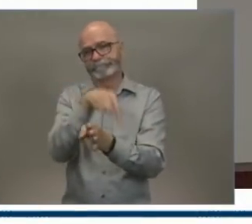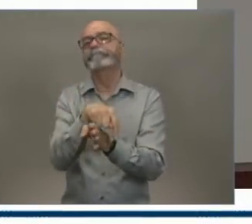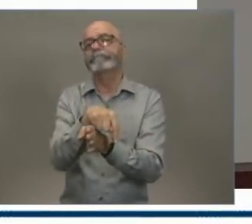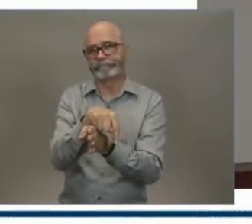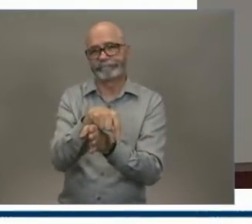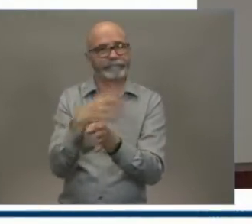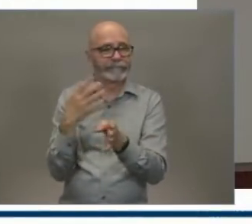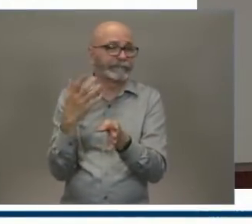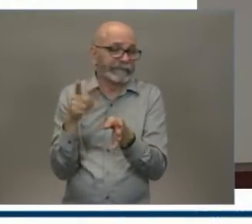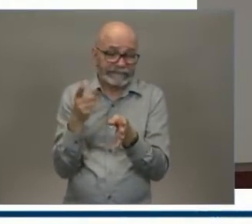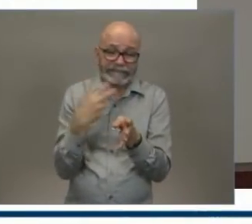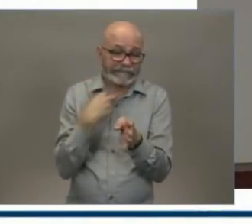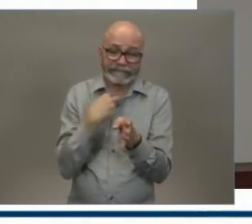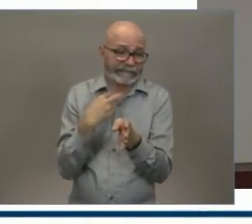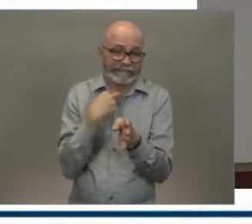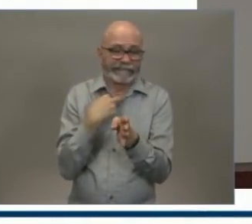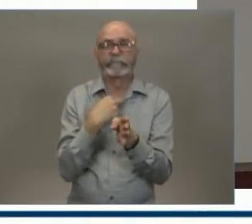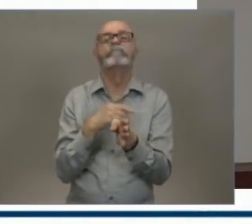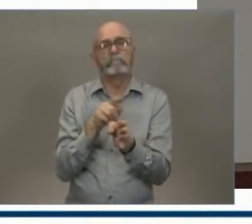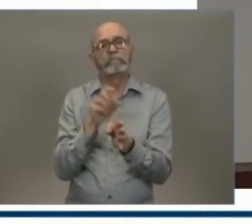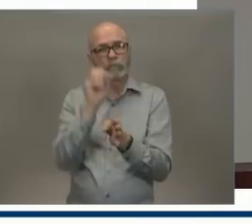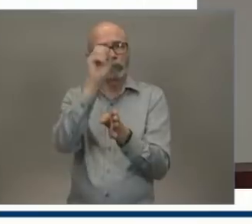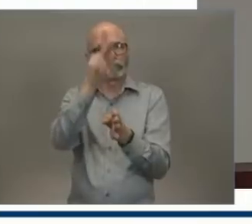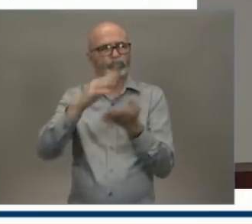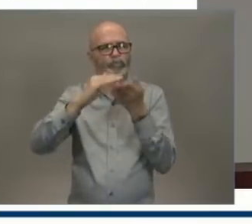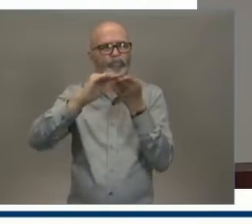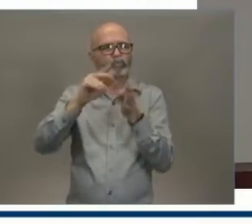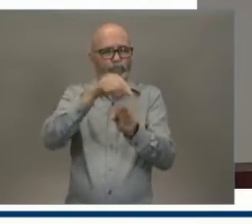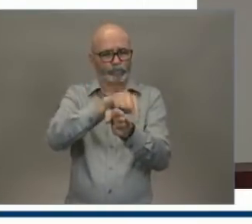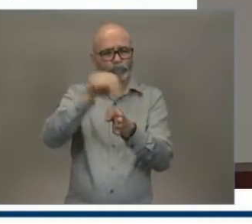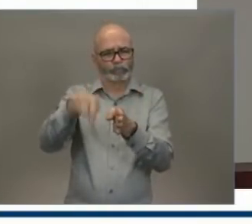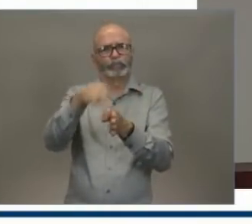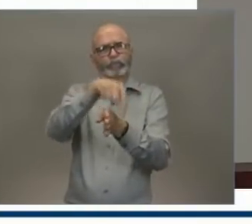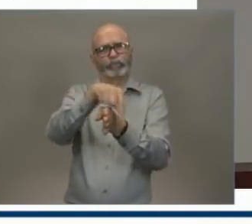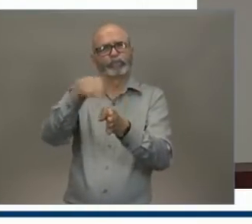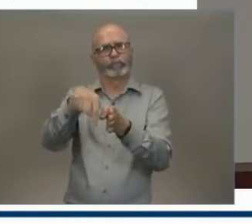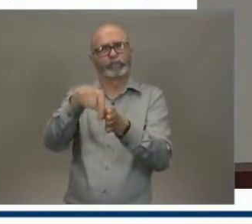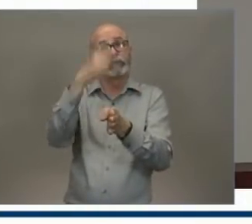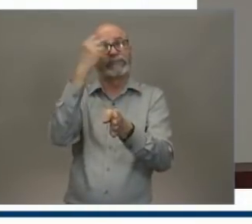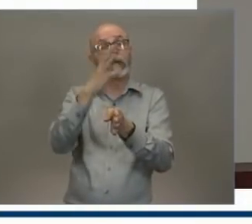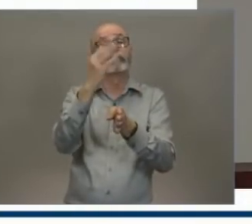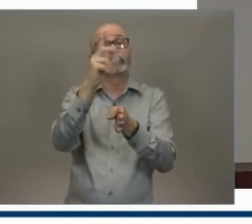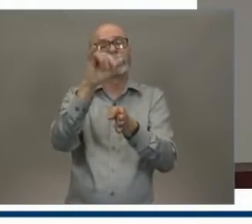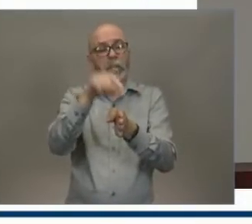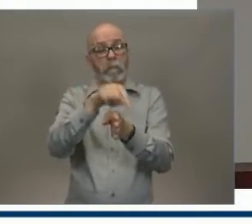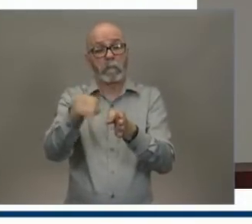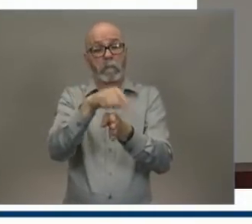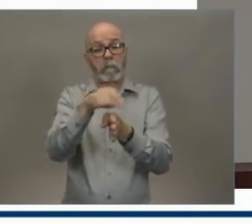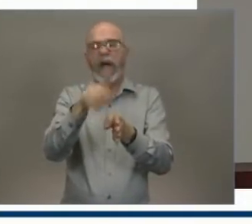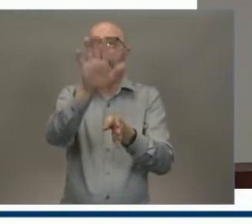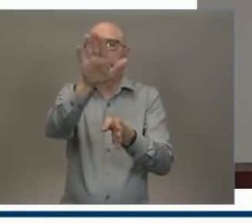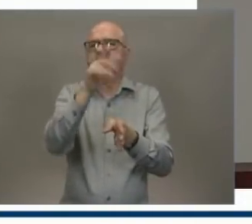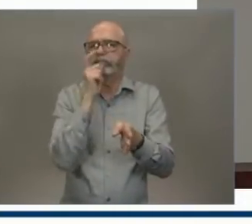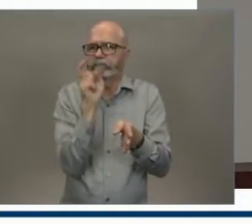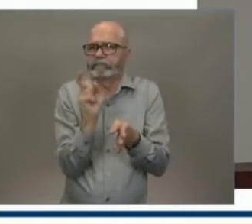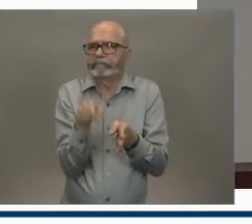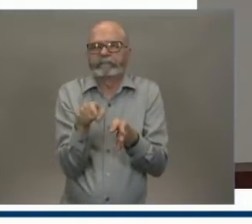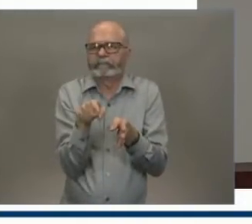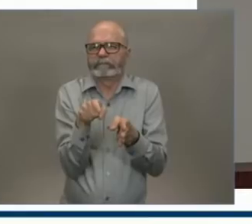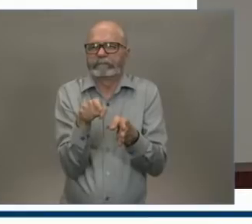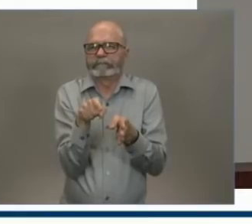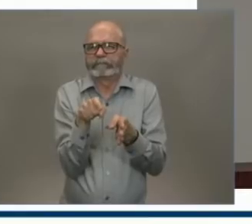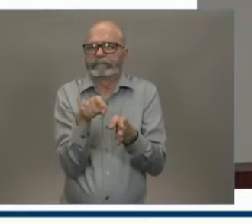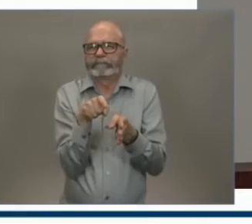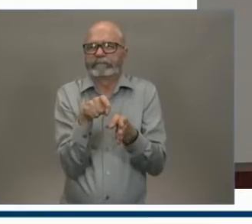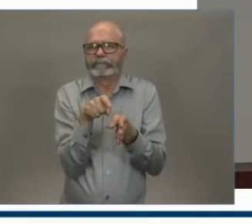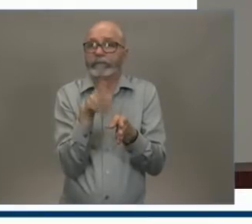you have an exception from the quarantine, but you're expected to follow the travel protocol that will minimize the